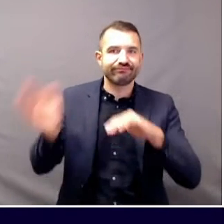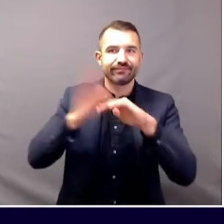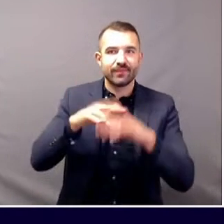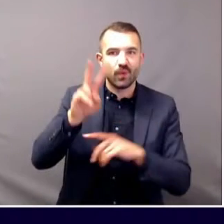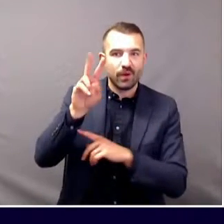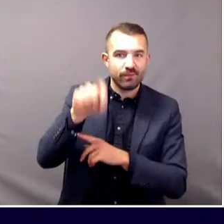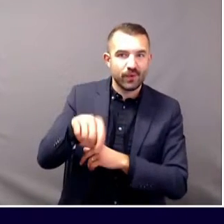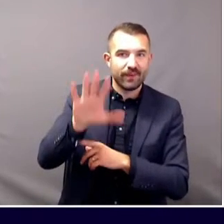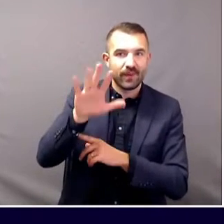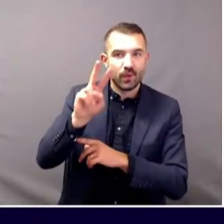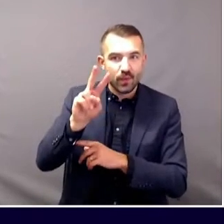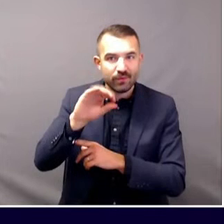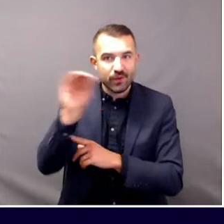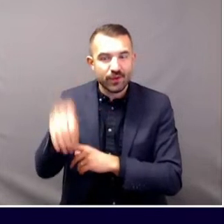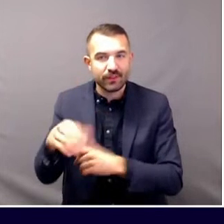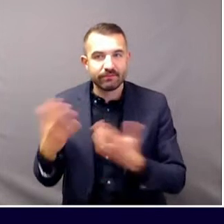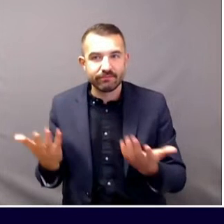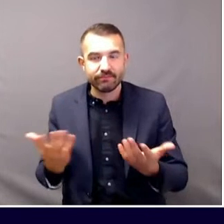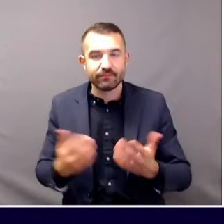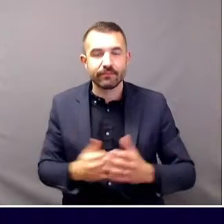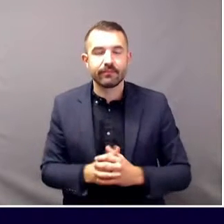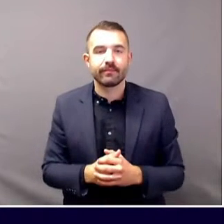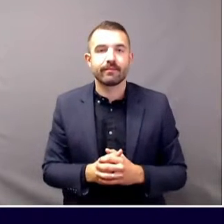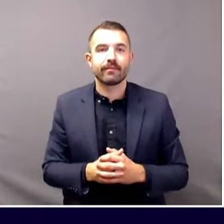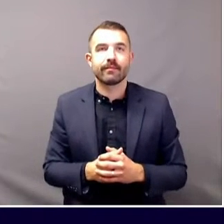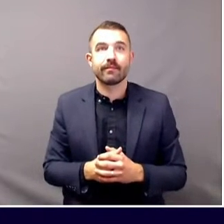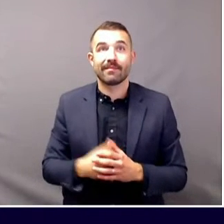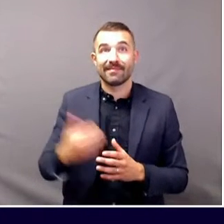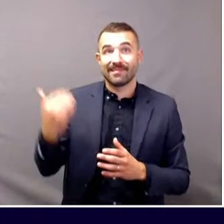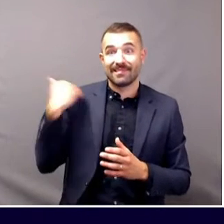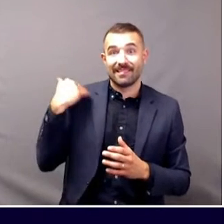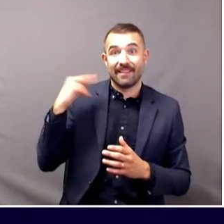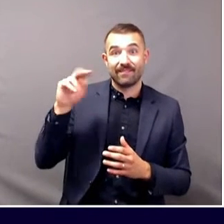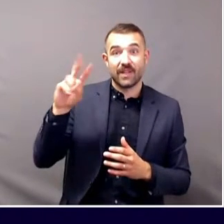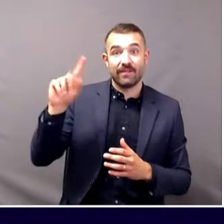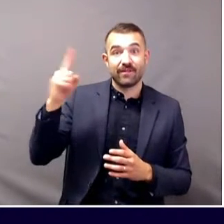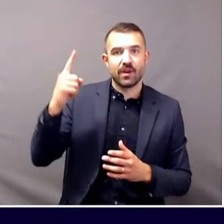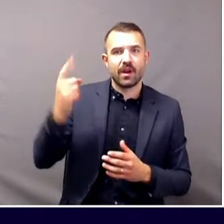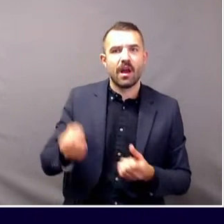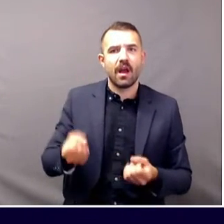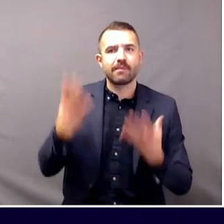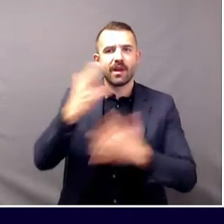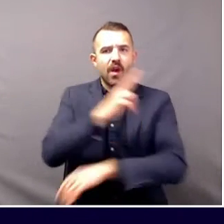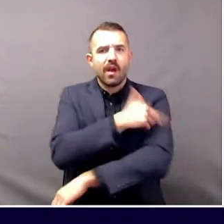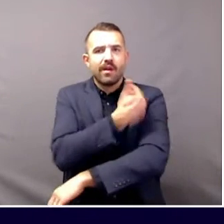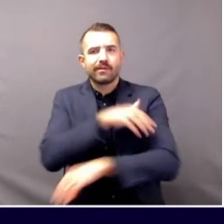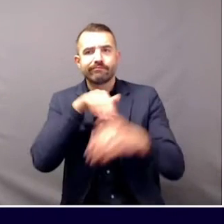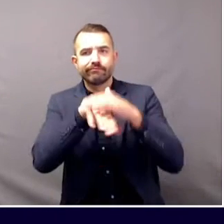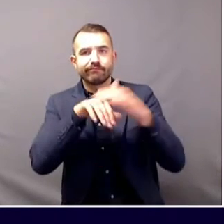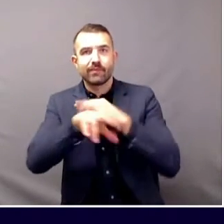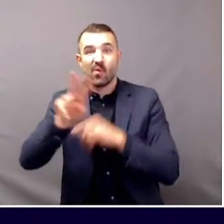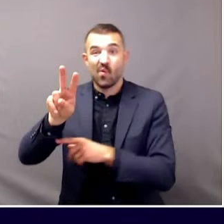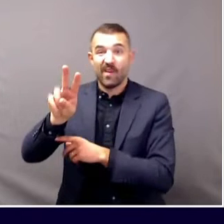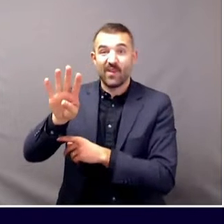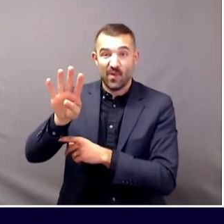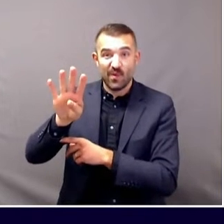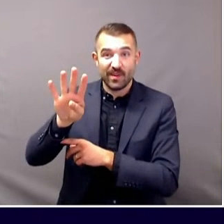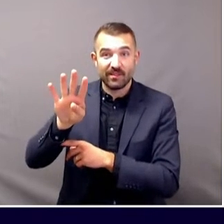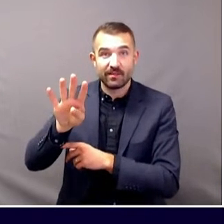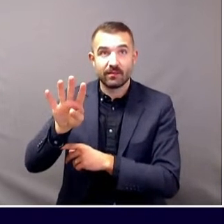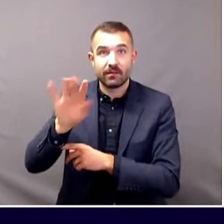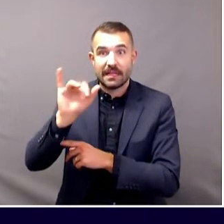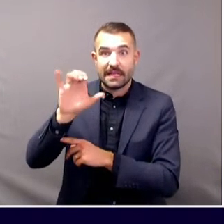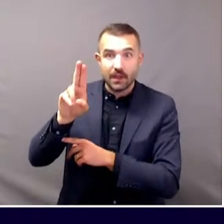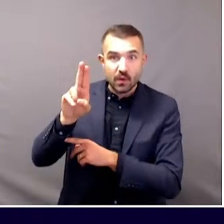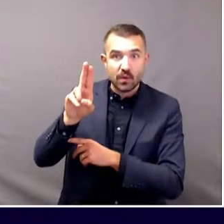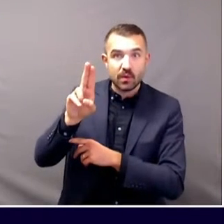November 1st of this month, there were 28 people in the hospital, 7 of whom were in the ICU. Today, 66